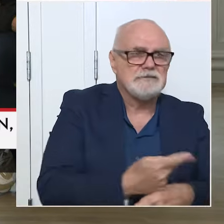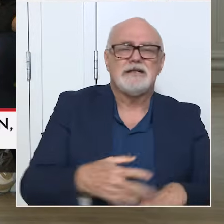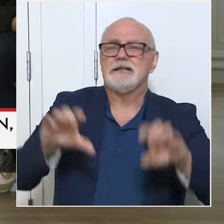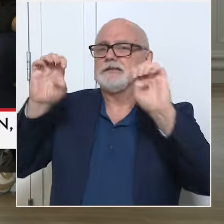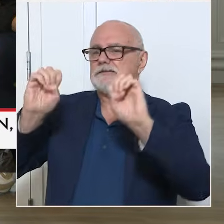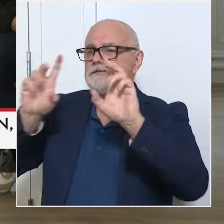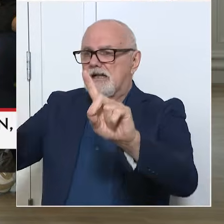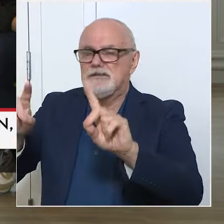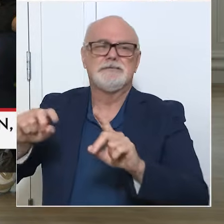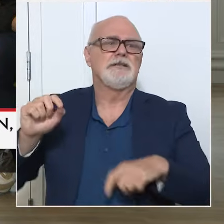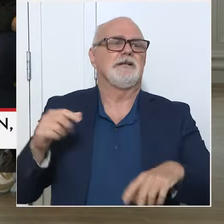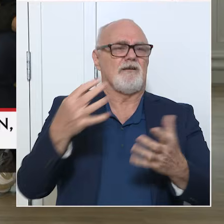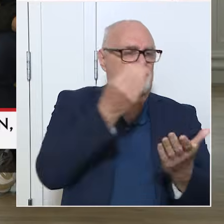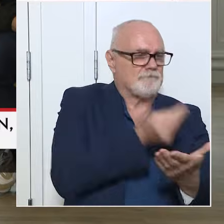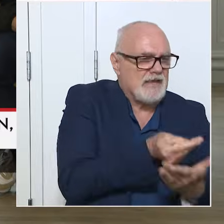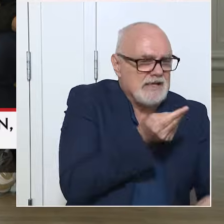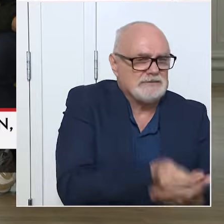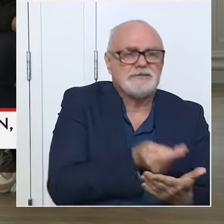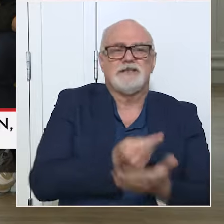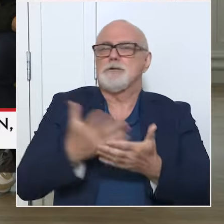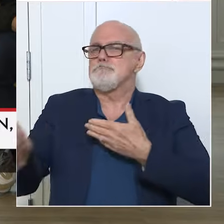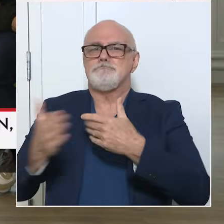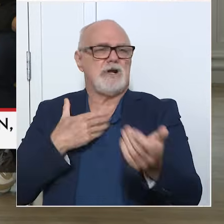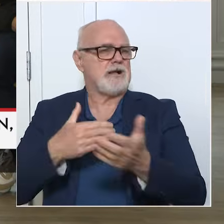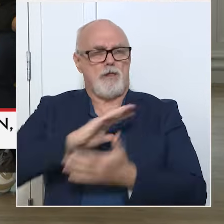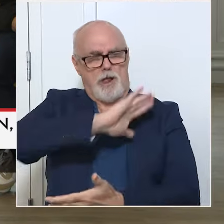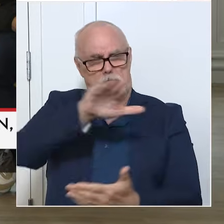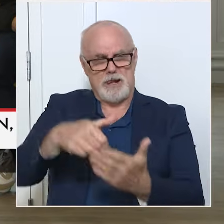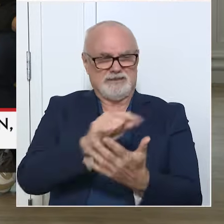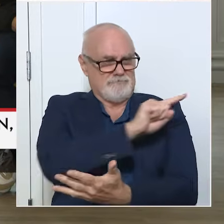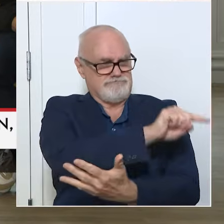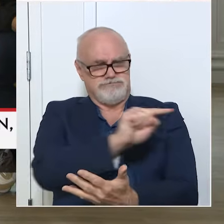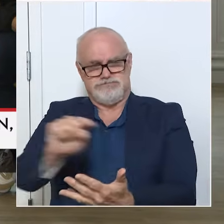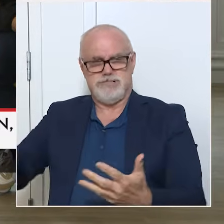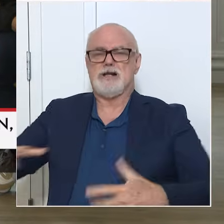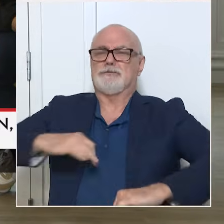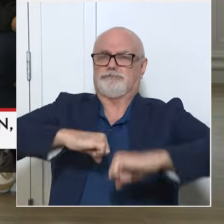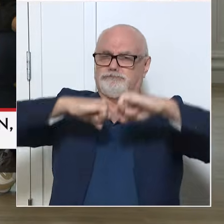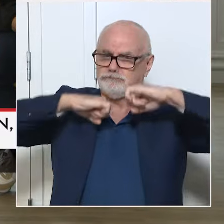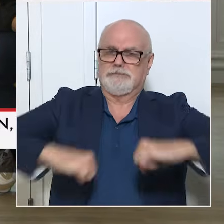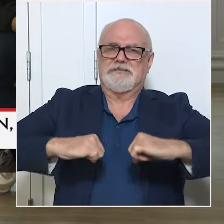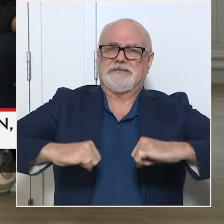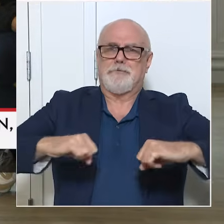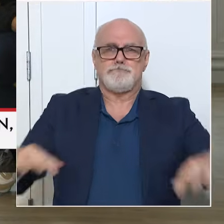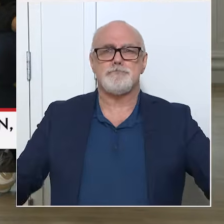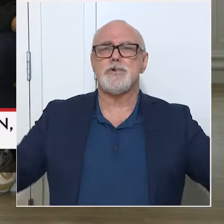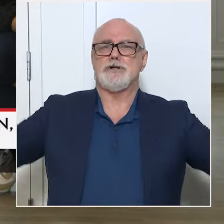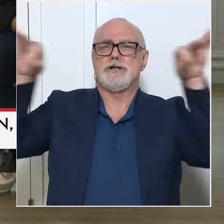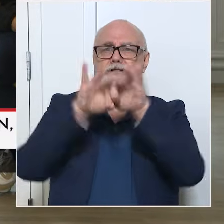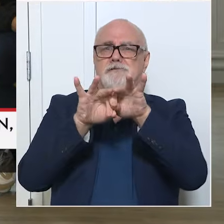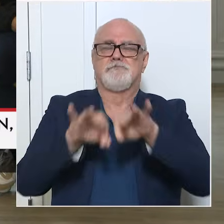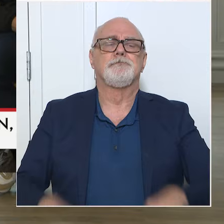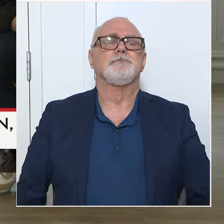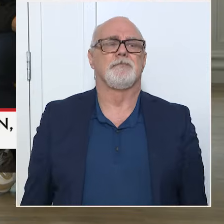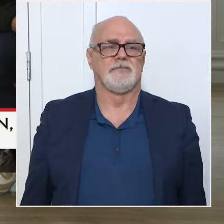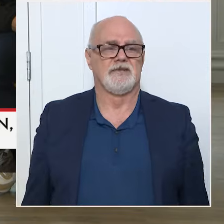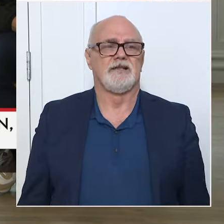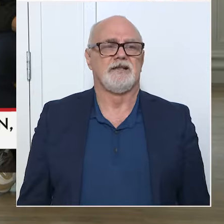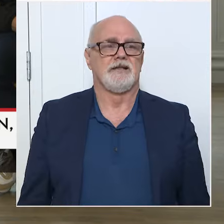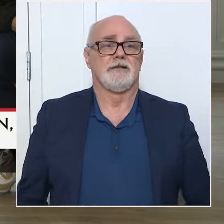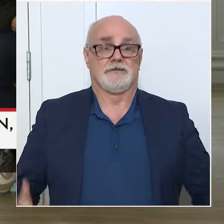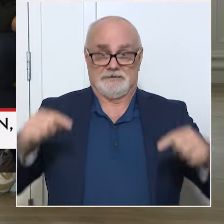global institution, is secure, ethical, and compliant. Being based here